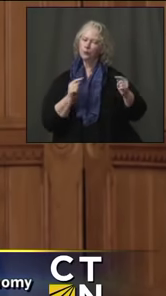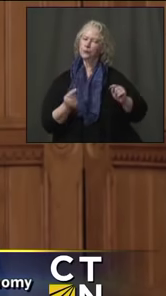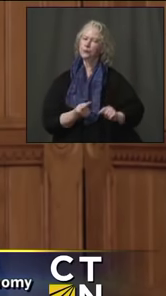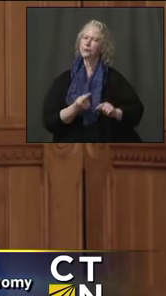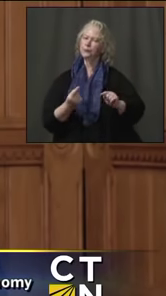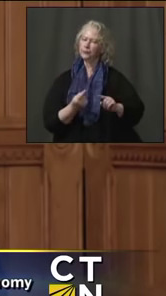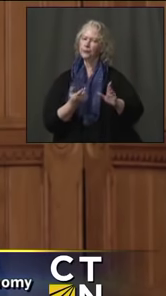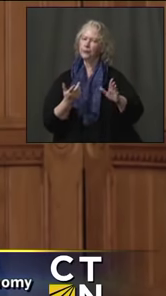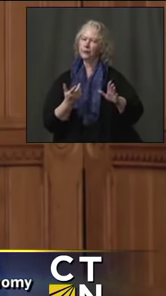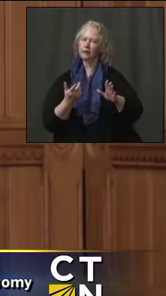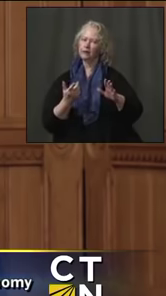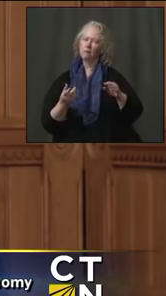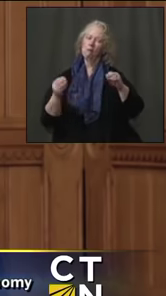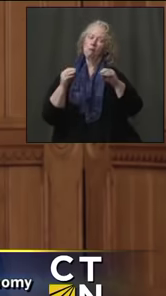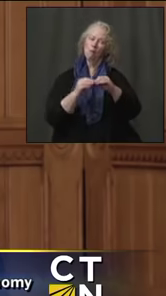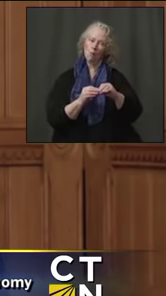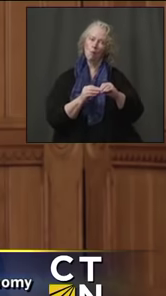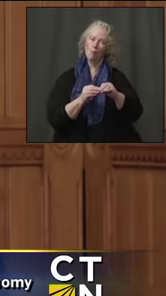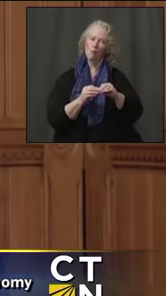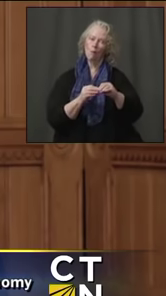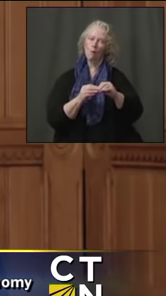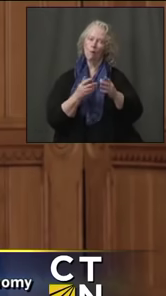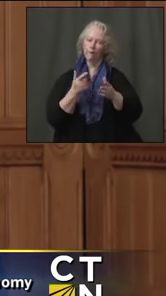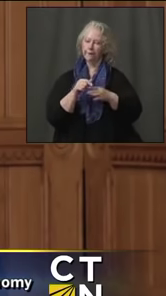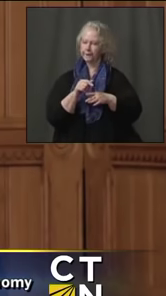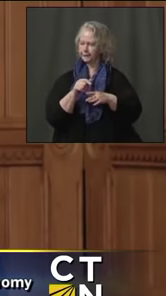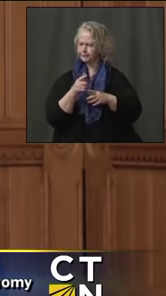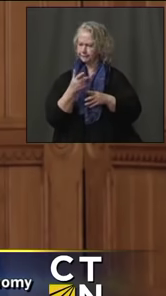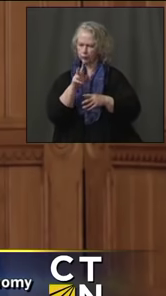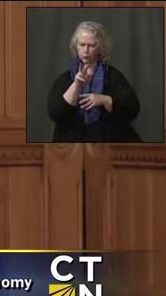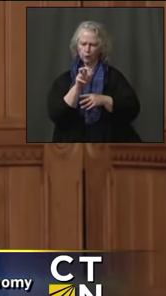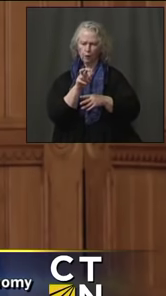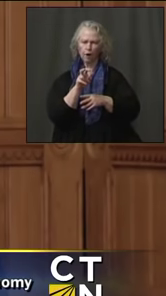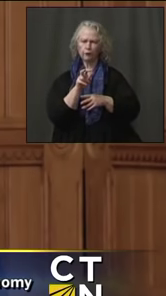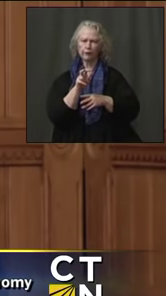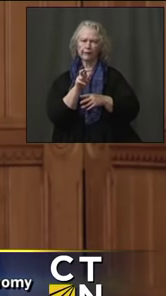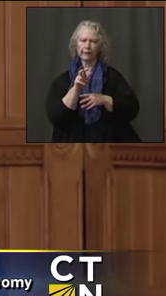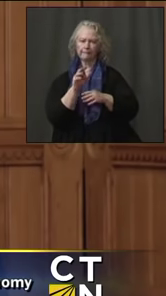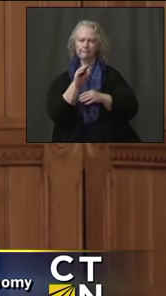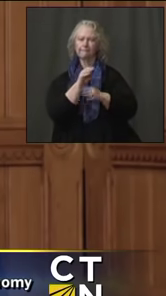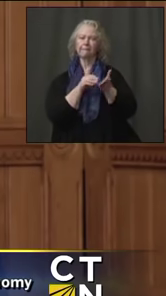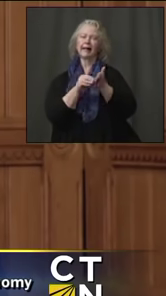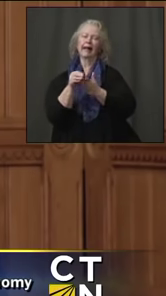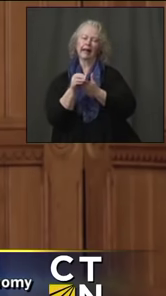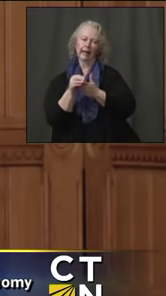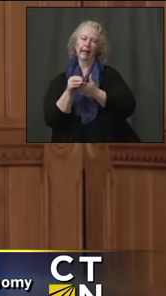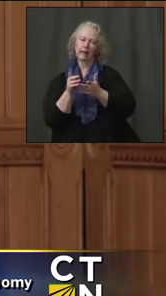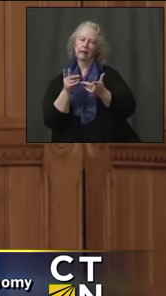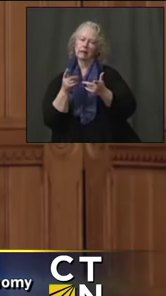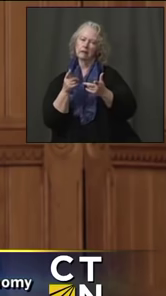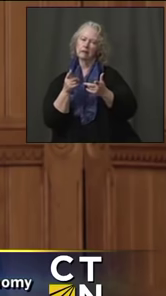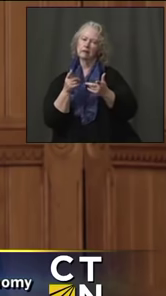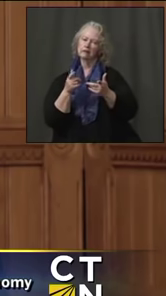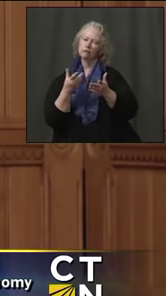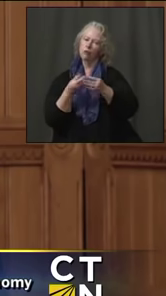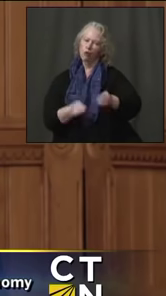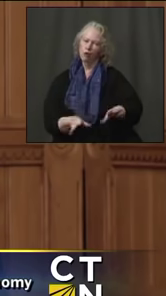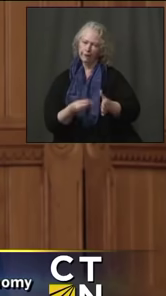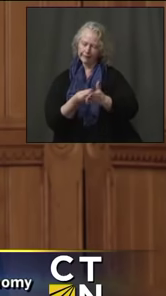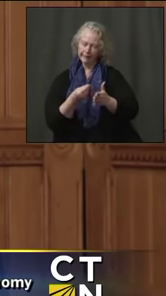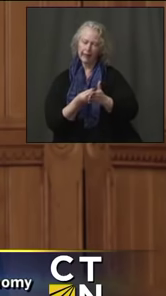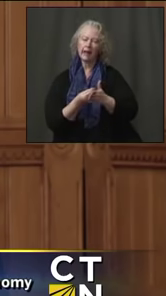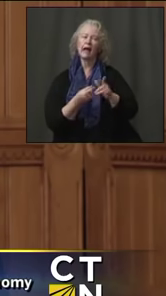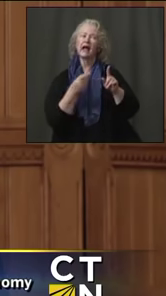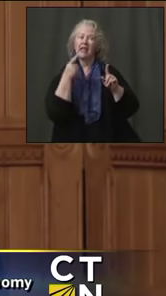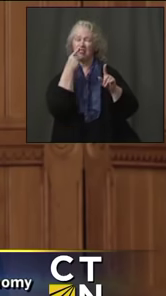to a $200 million increase in our deficit for fiscal year 2020. They've made that commitment through